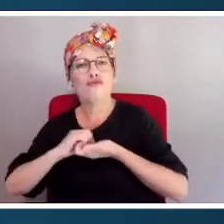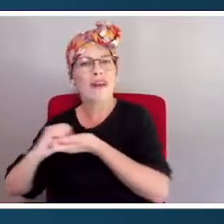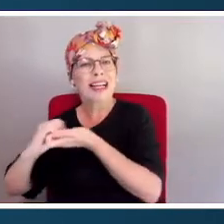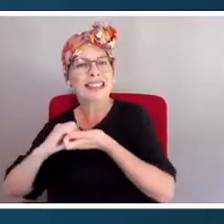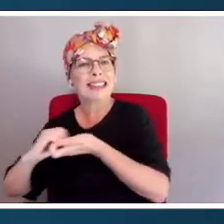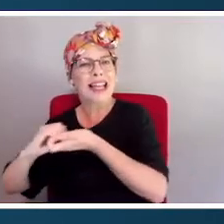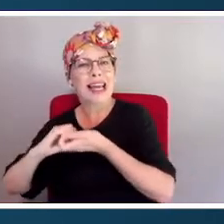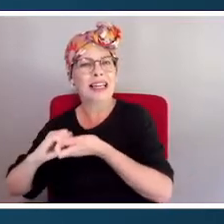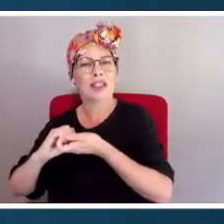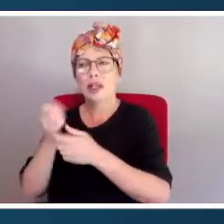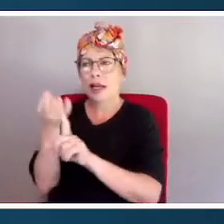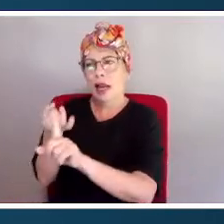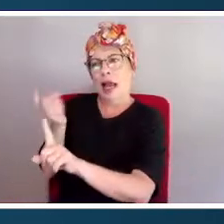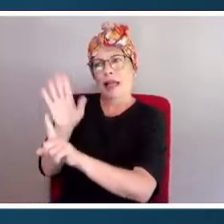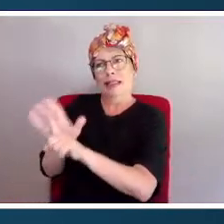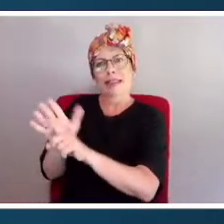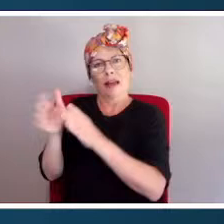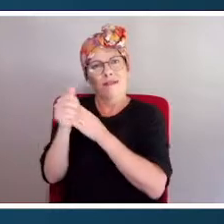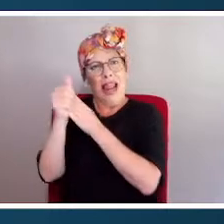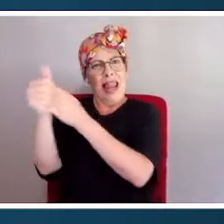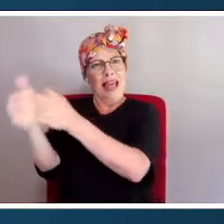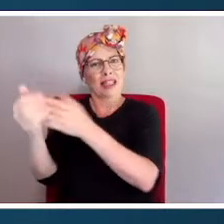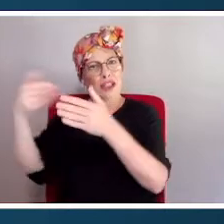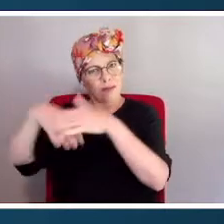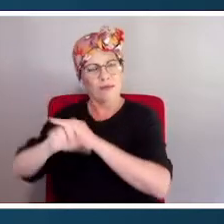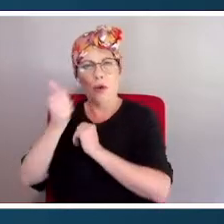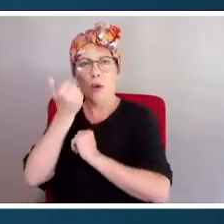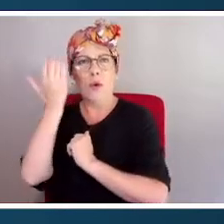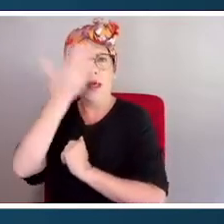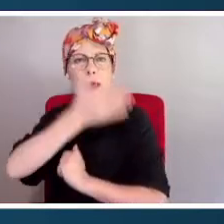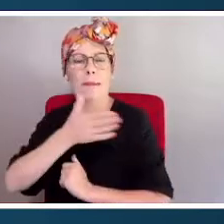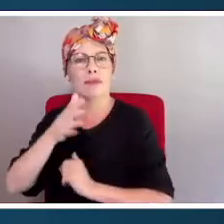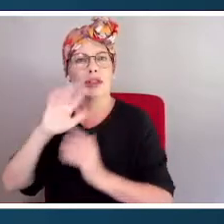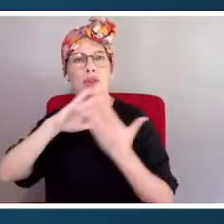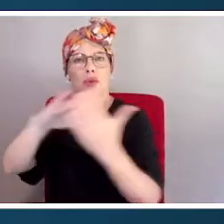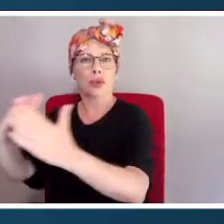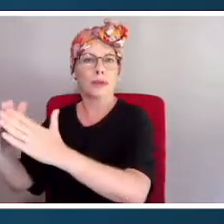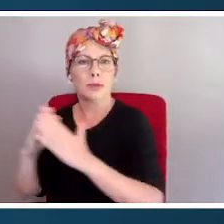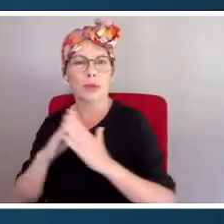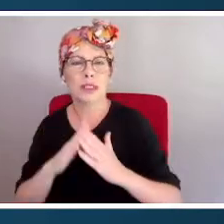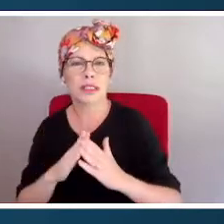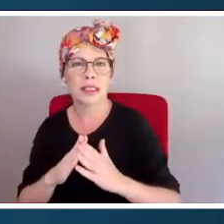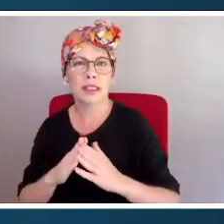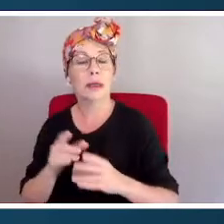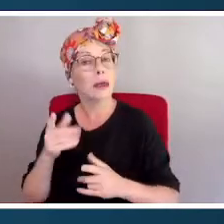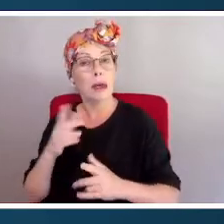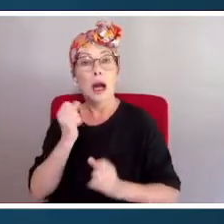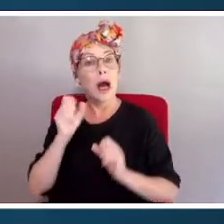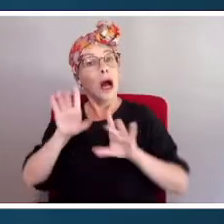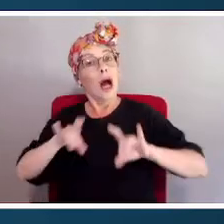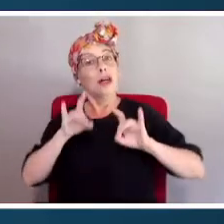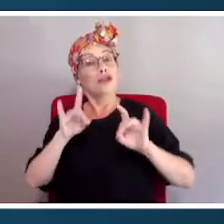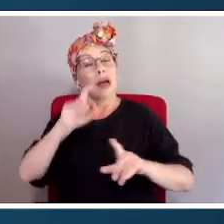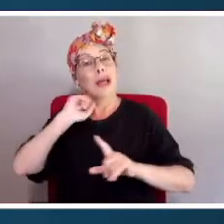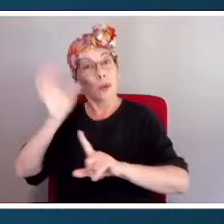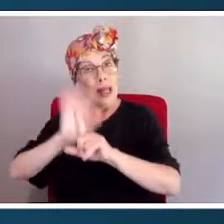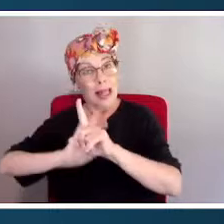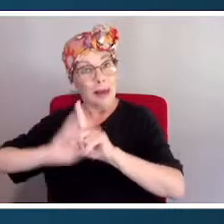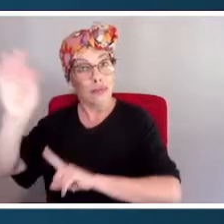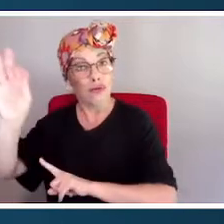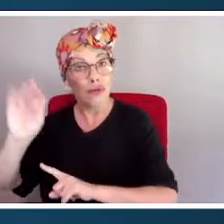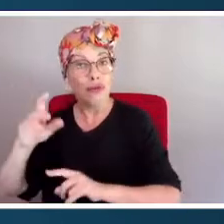Australia's standing in the Pacific will be enhanced as it does so. I